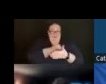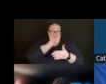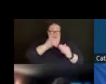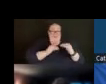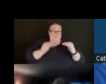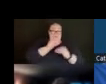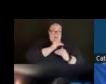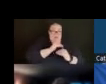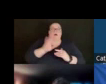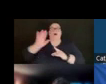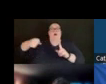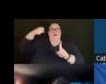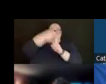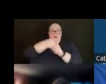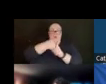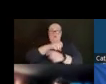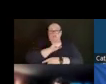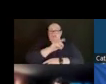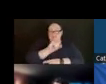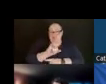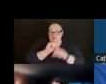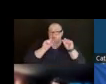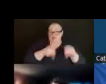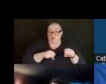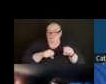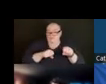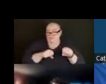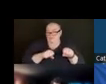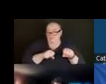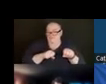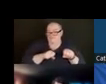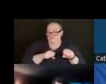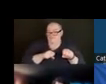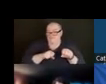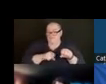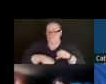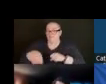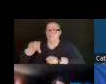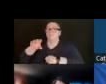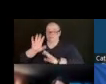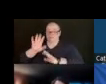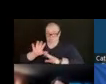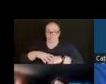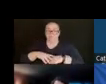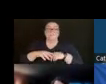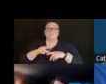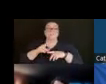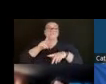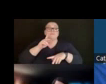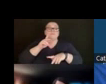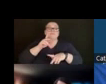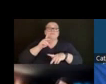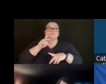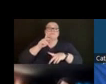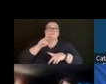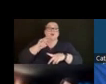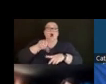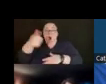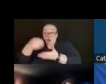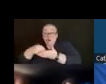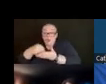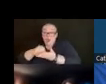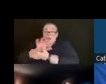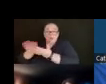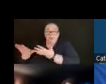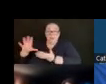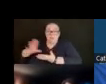I want to suggest that you be careful. It is not uncommon for me to see somebody